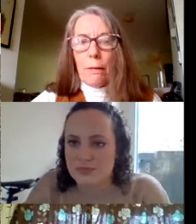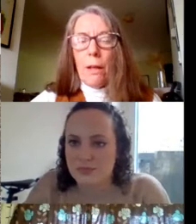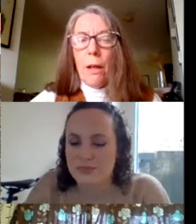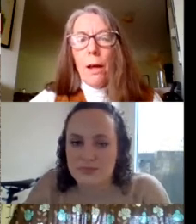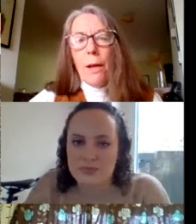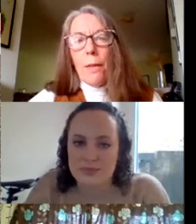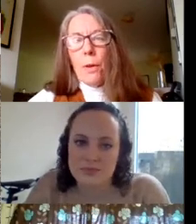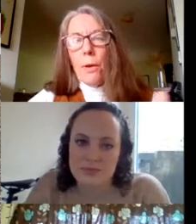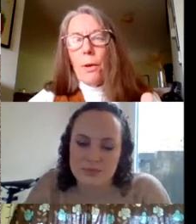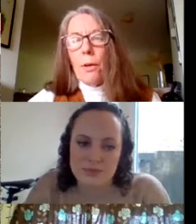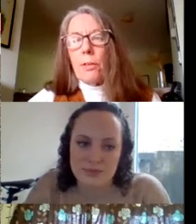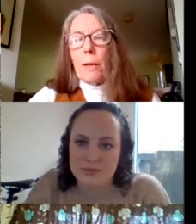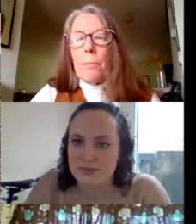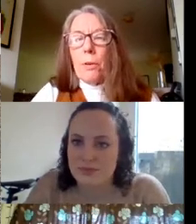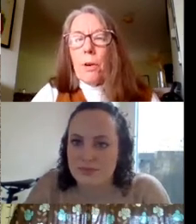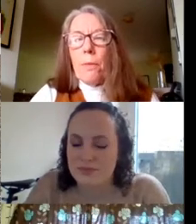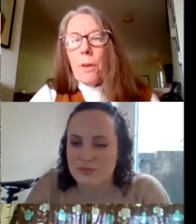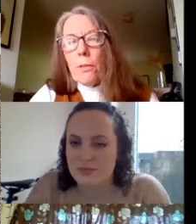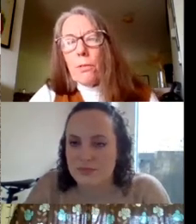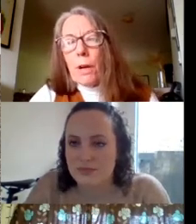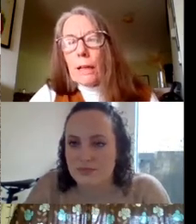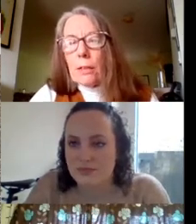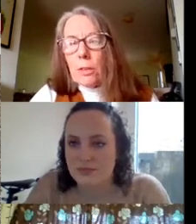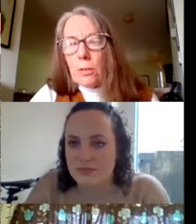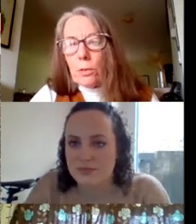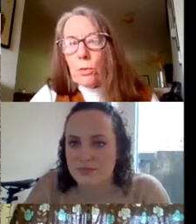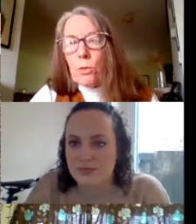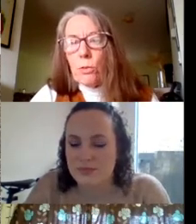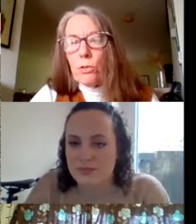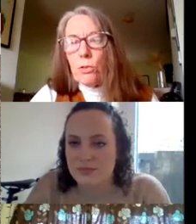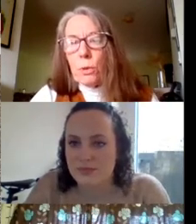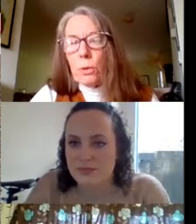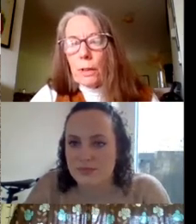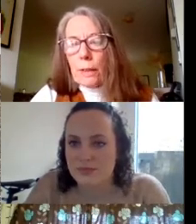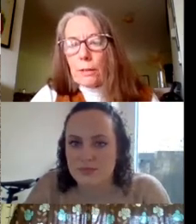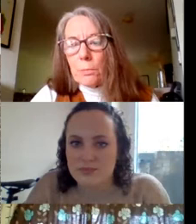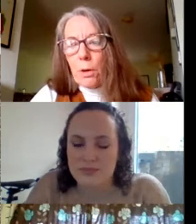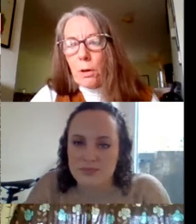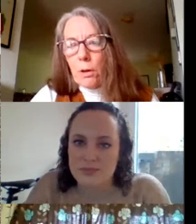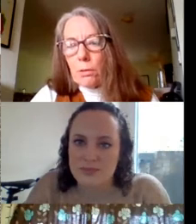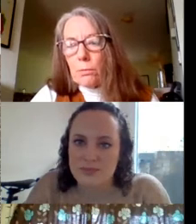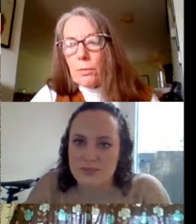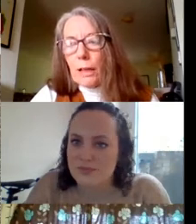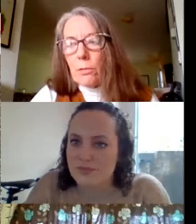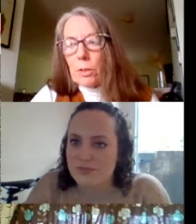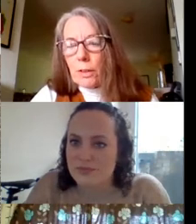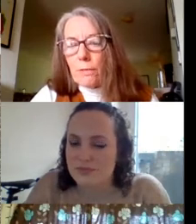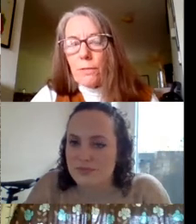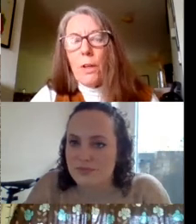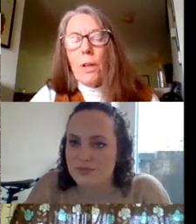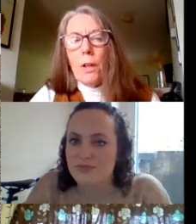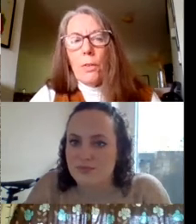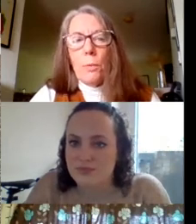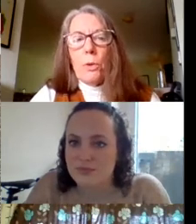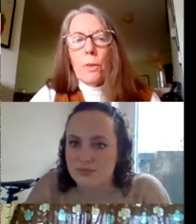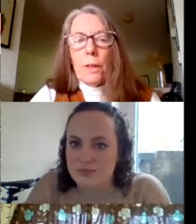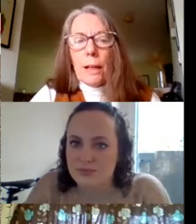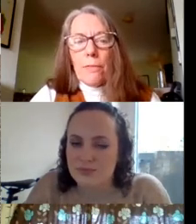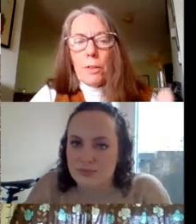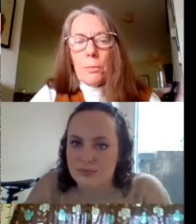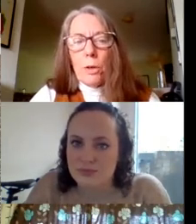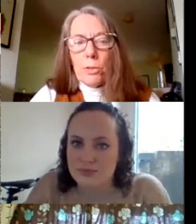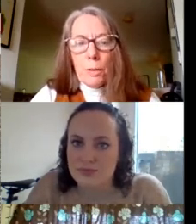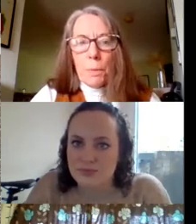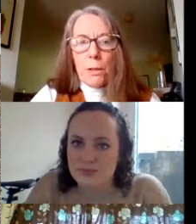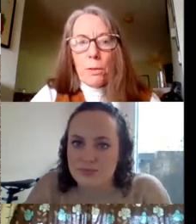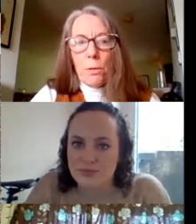that. The sampler on the right is unusual in that it's more decorative. The one on the left